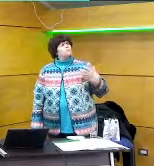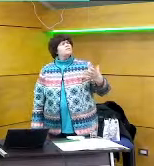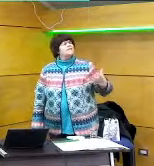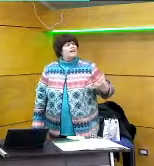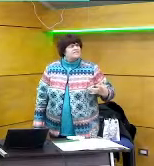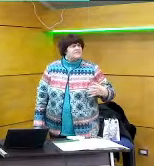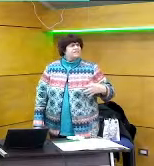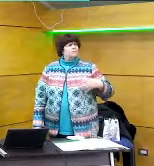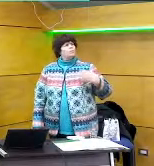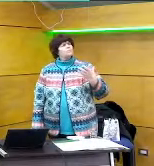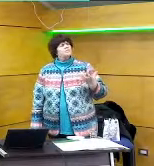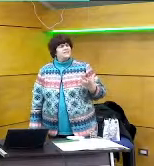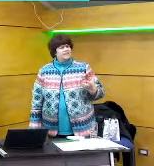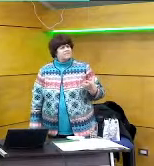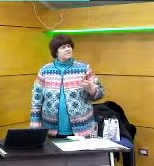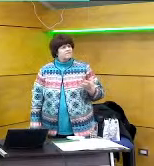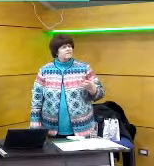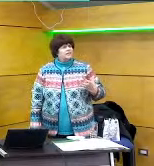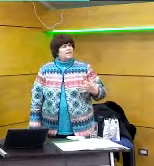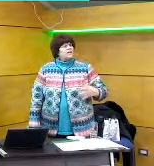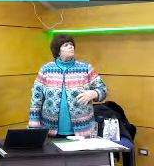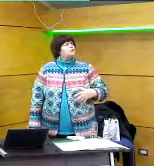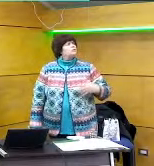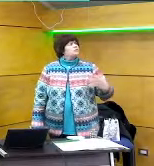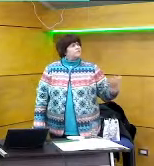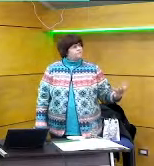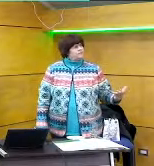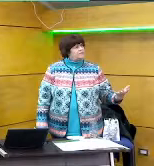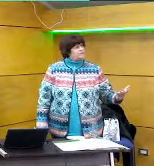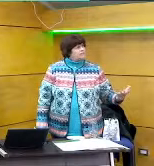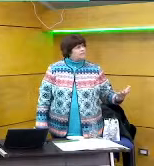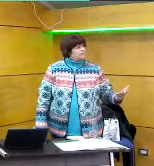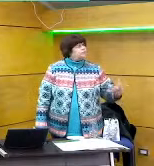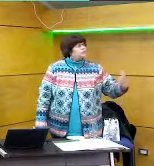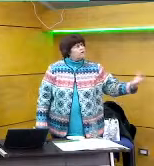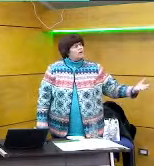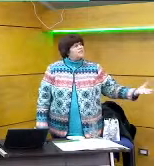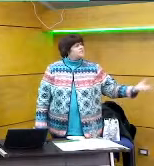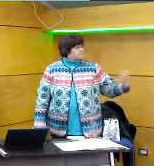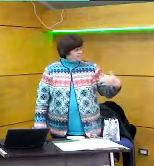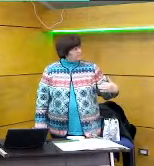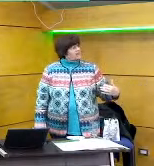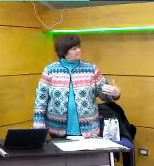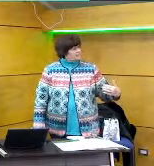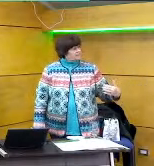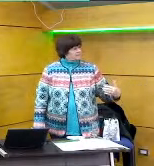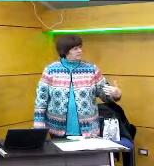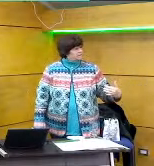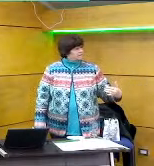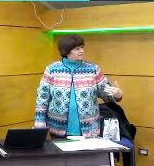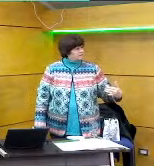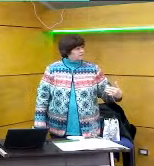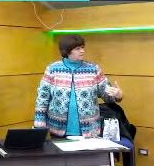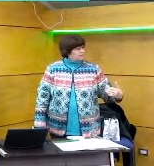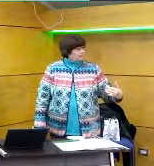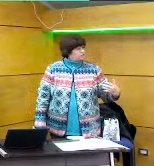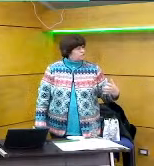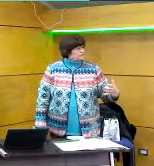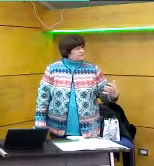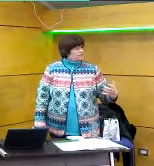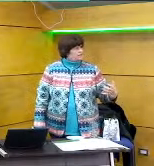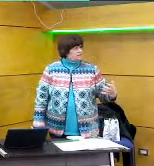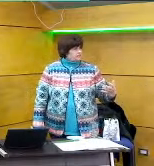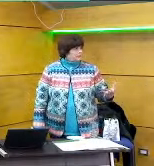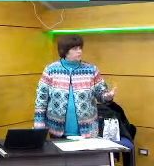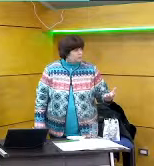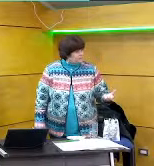poem, what was the idea, what was the essence. When you delivered it, did your audience get that idea? As you